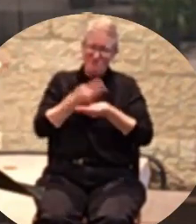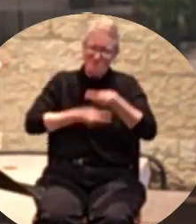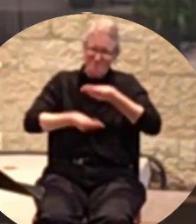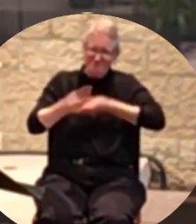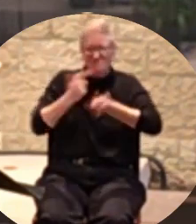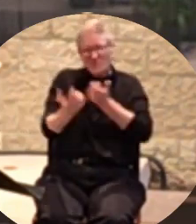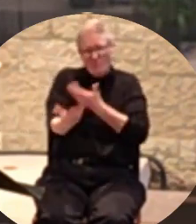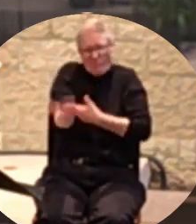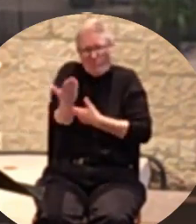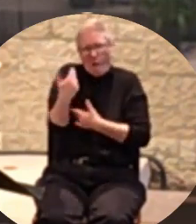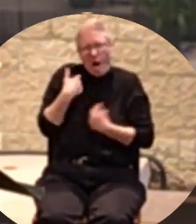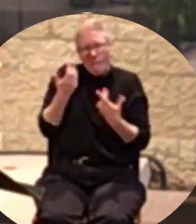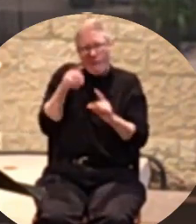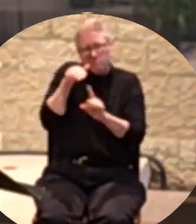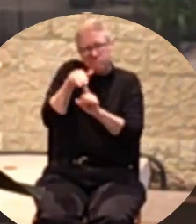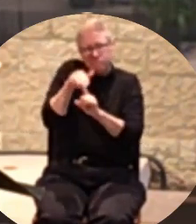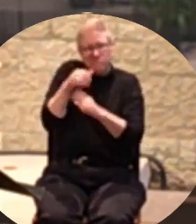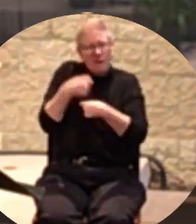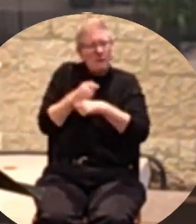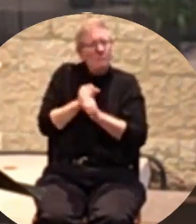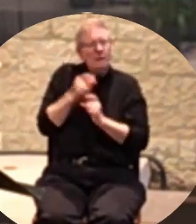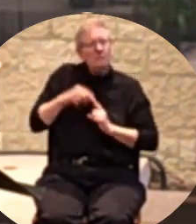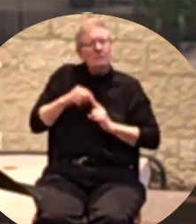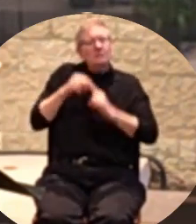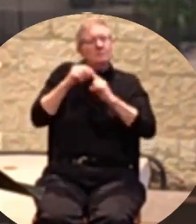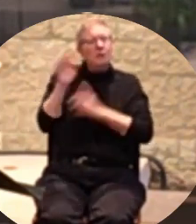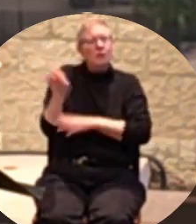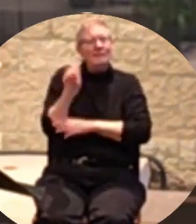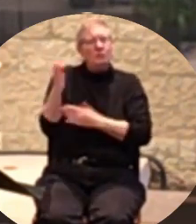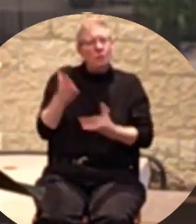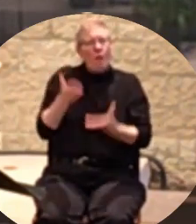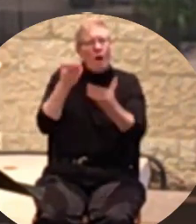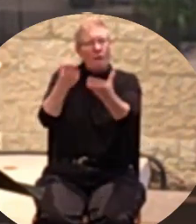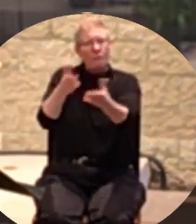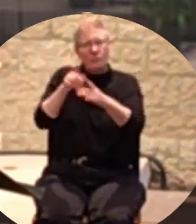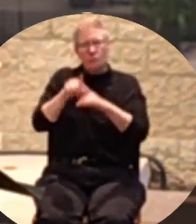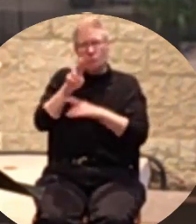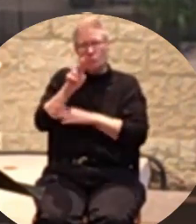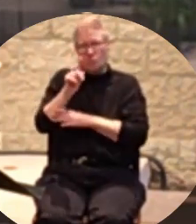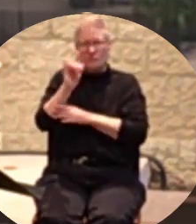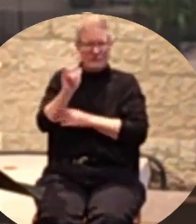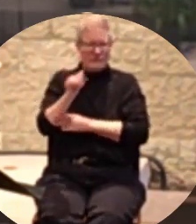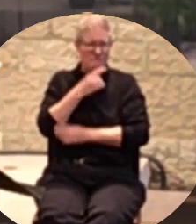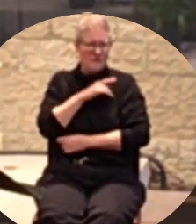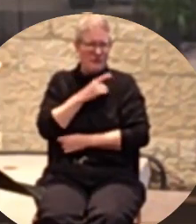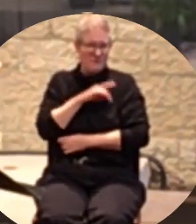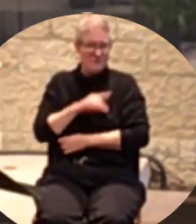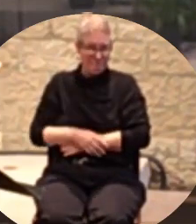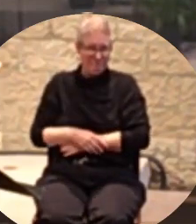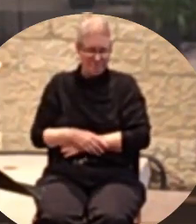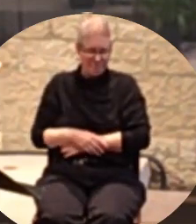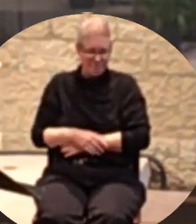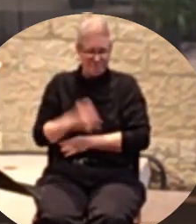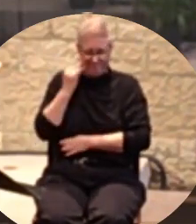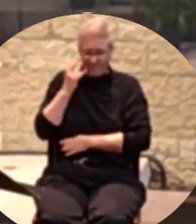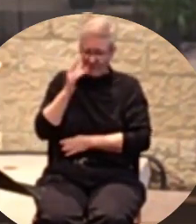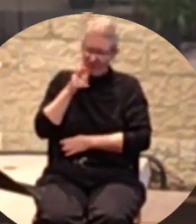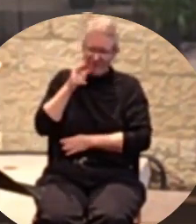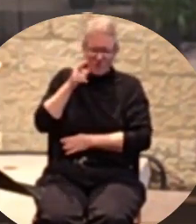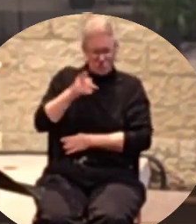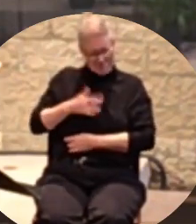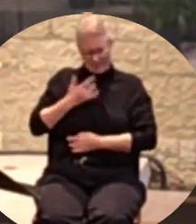you to make a special Easter offering to Unity Minneapolis. If you're spiritually fed here in any